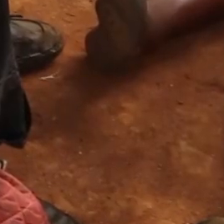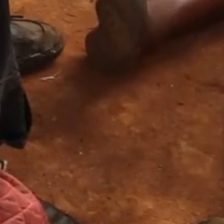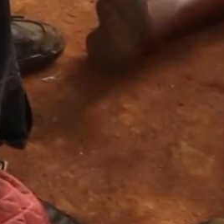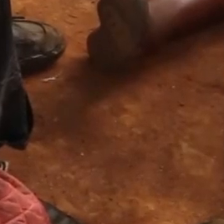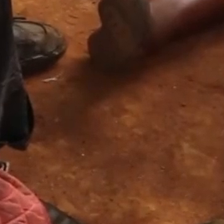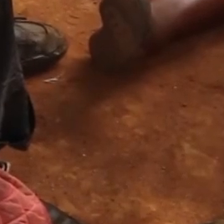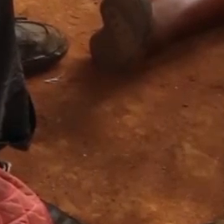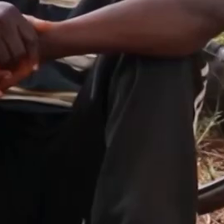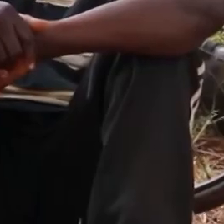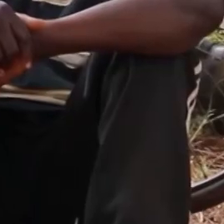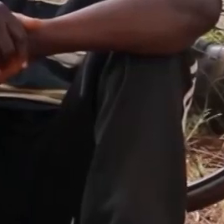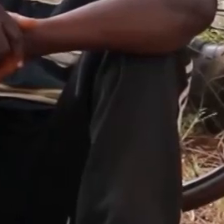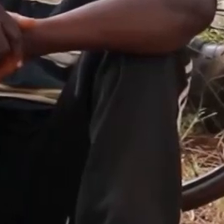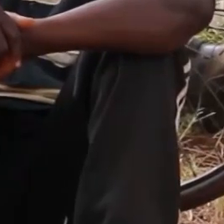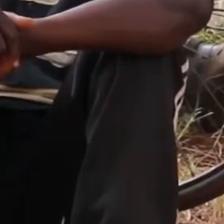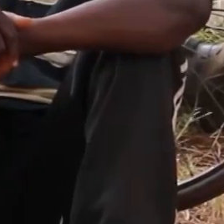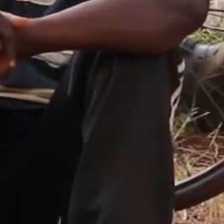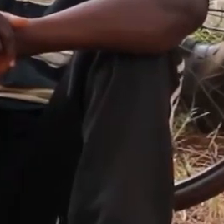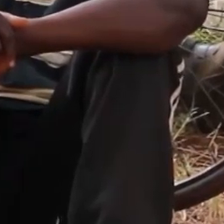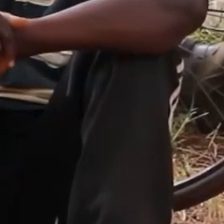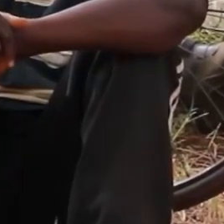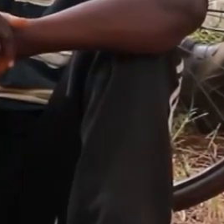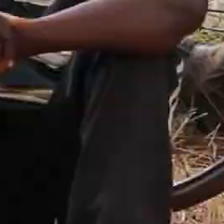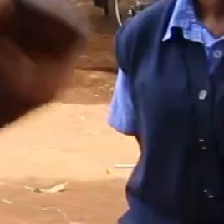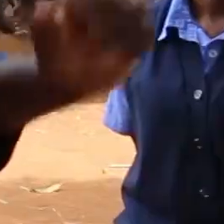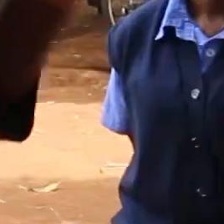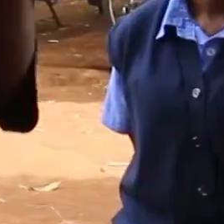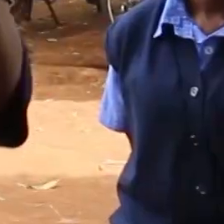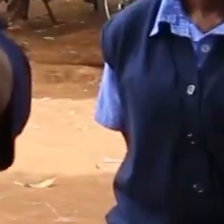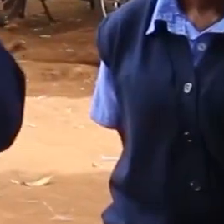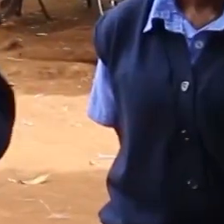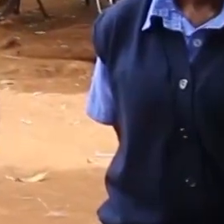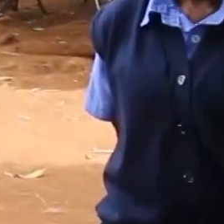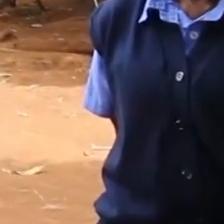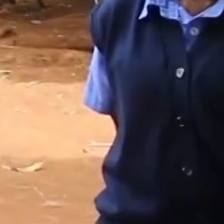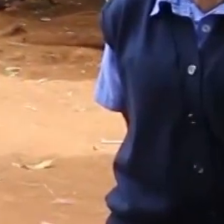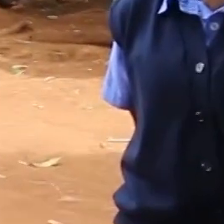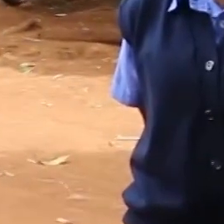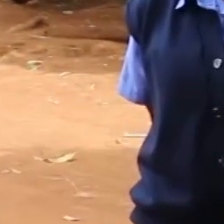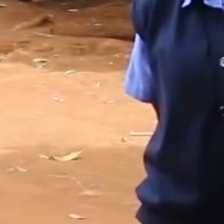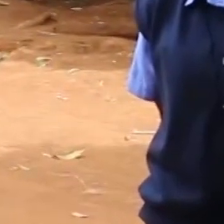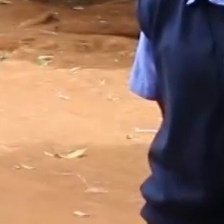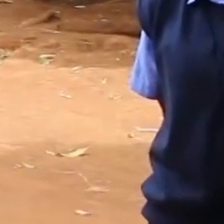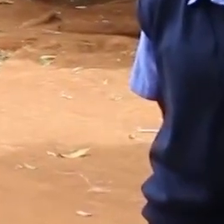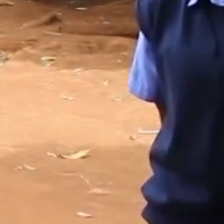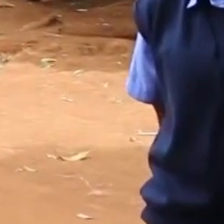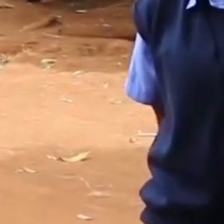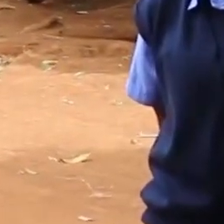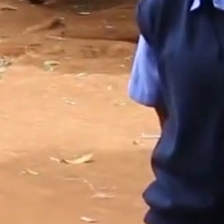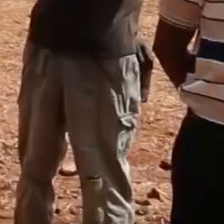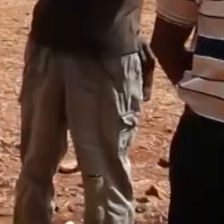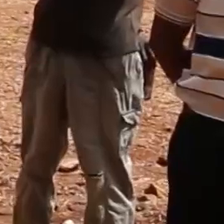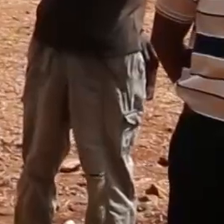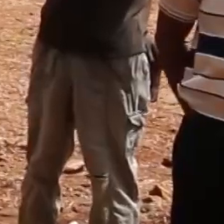from the relief food distribution. Chipata District Commissioner Eli Dabanda flagged off the relief distribution, which is aimed